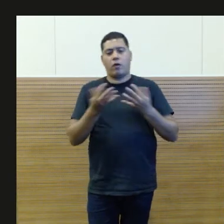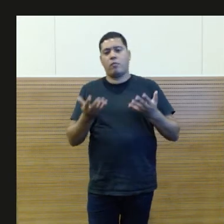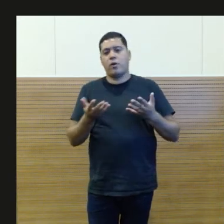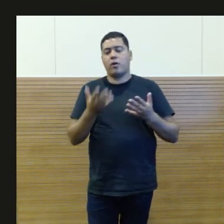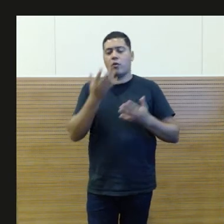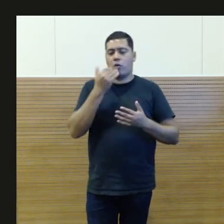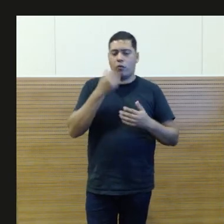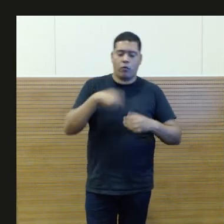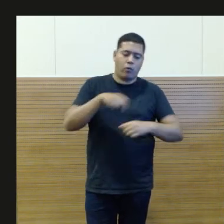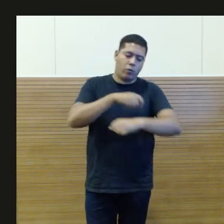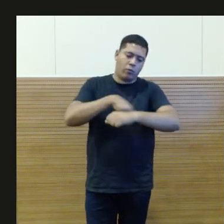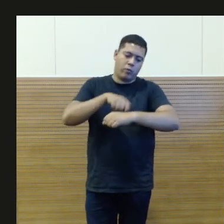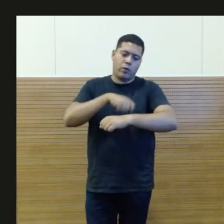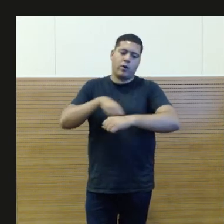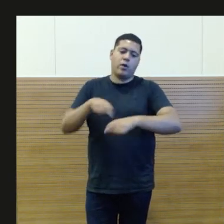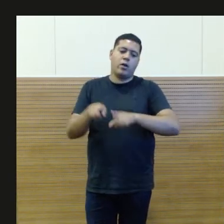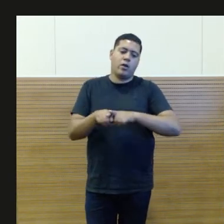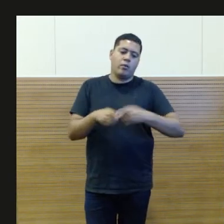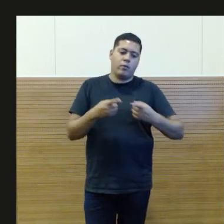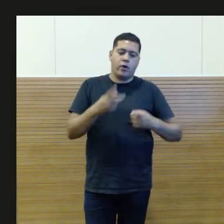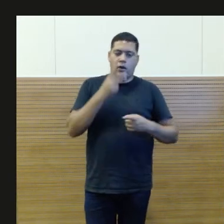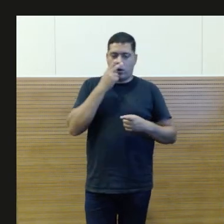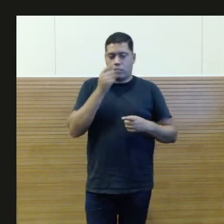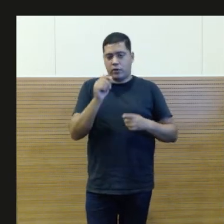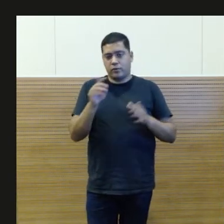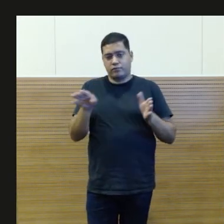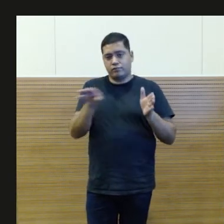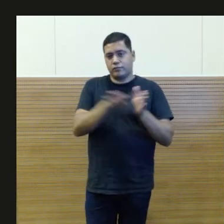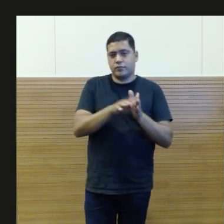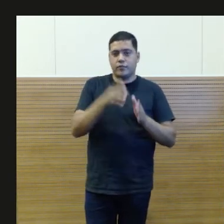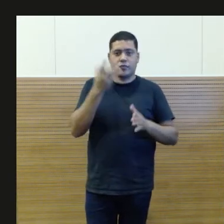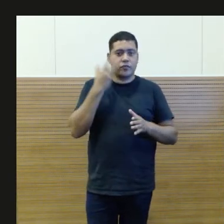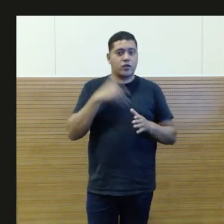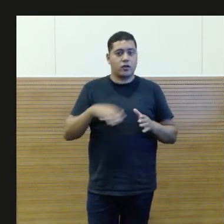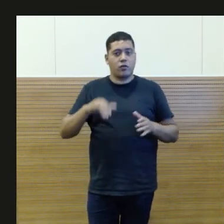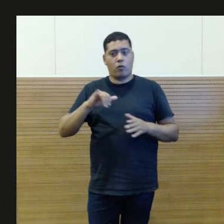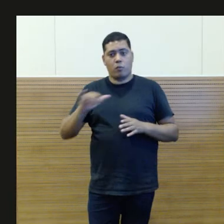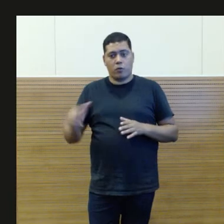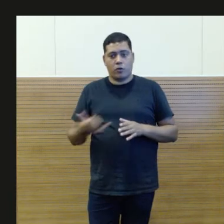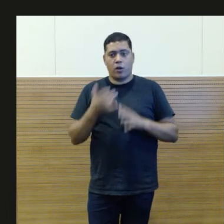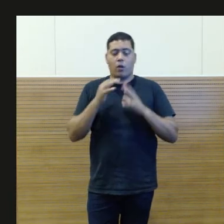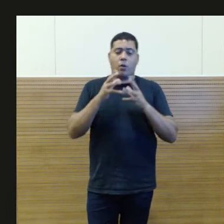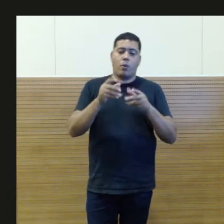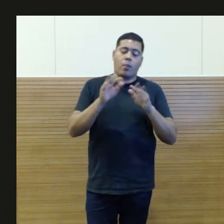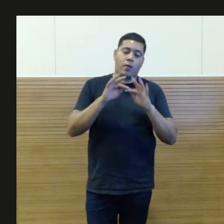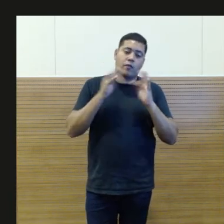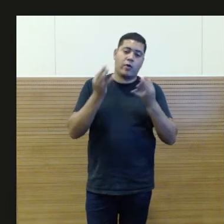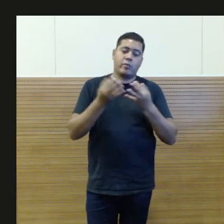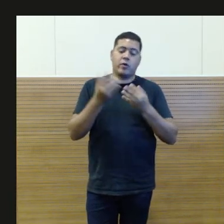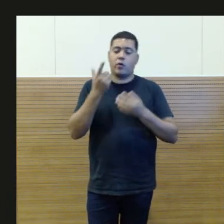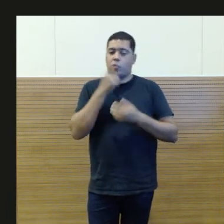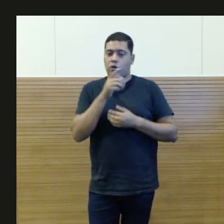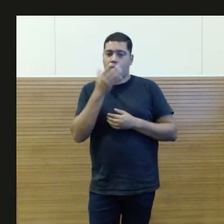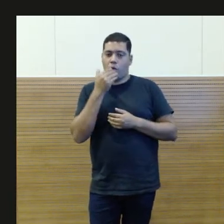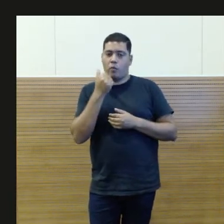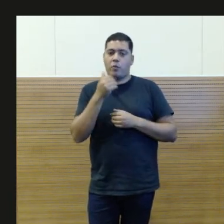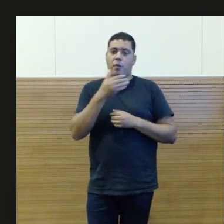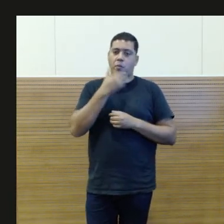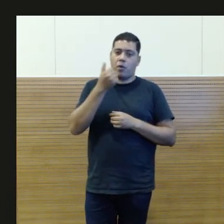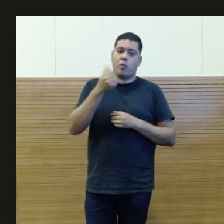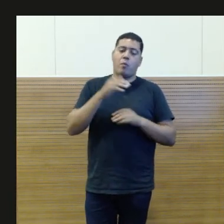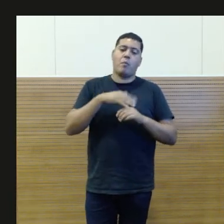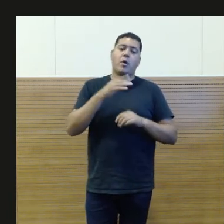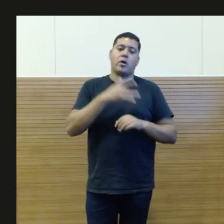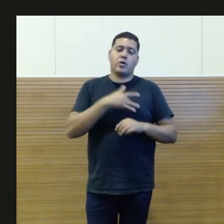system. So next, near the homes of people, there is a basic health unit, and this is a methodology on how the